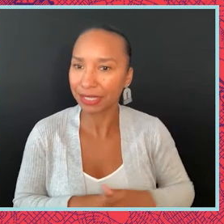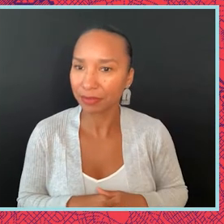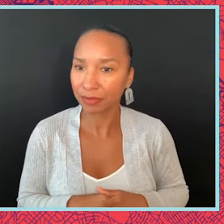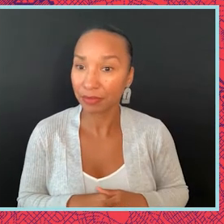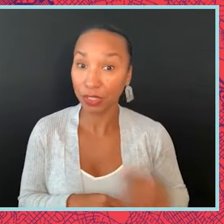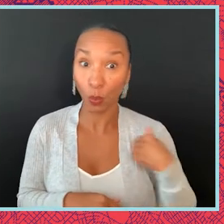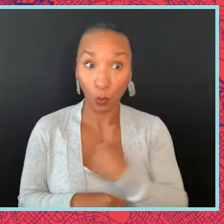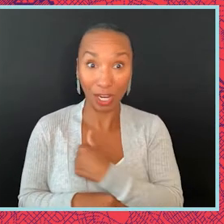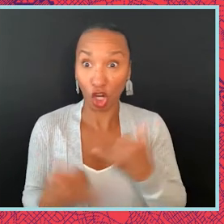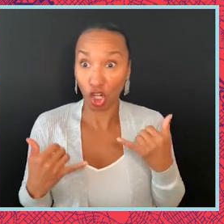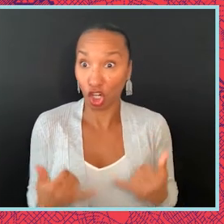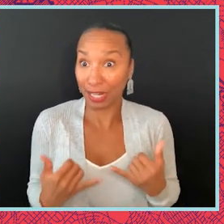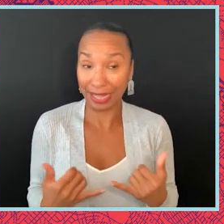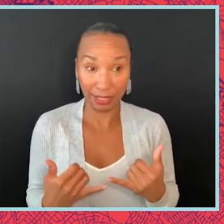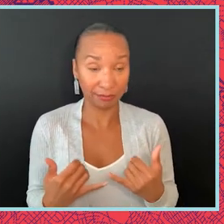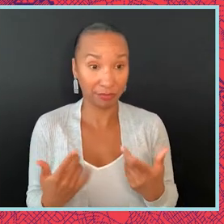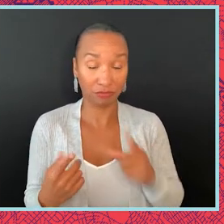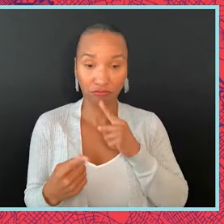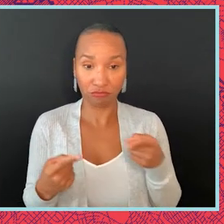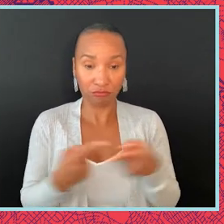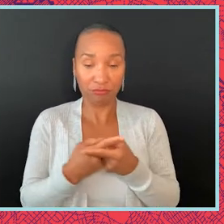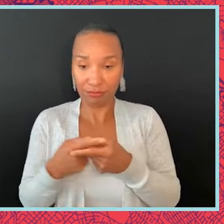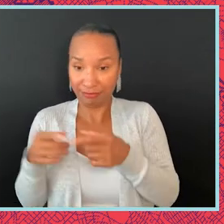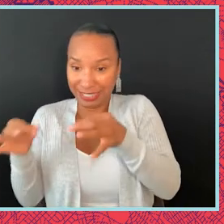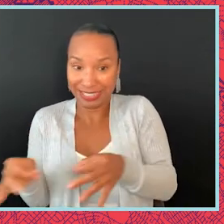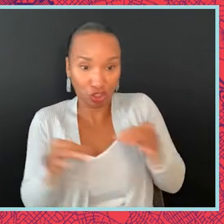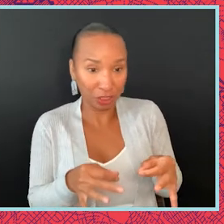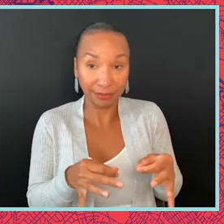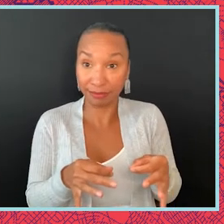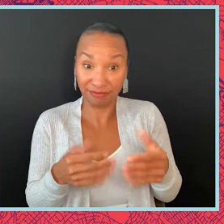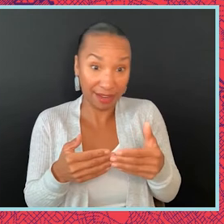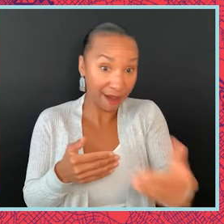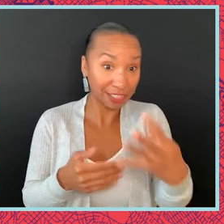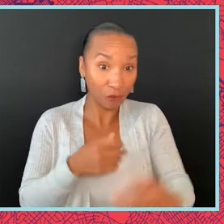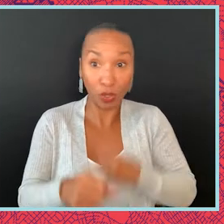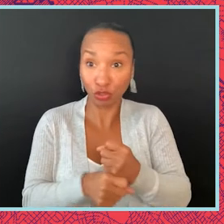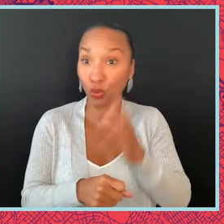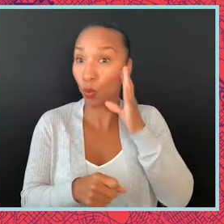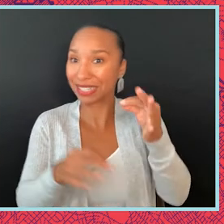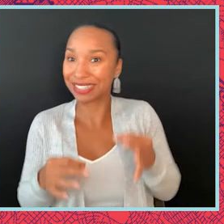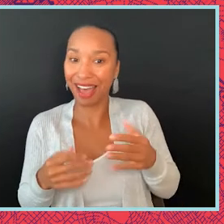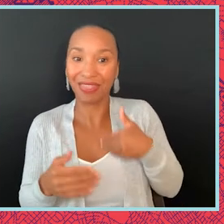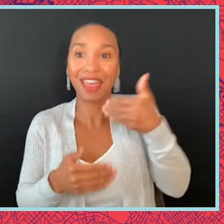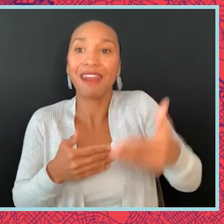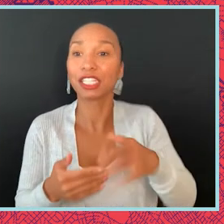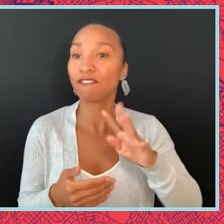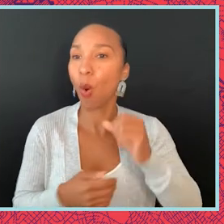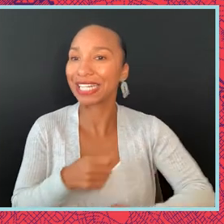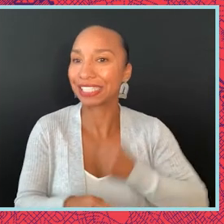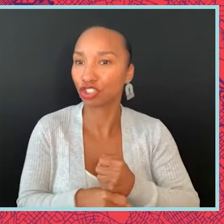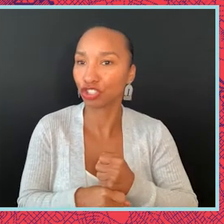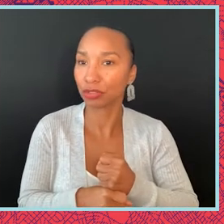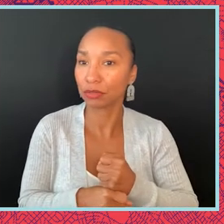it as bluntly as possible. We're currently at a crossroads in our democracy where the next 4 years is gonna decide the next 40